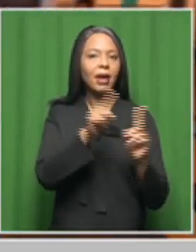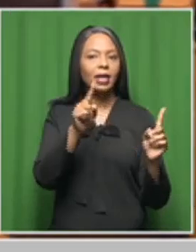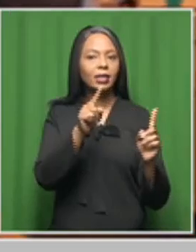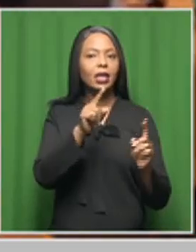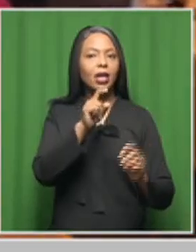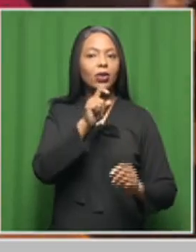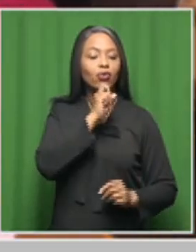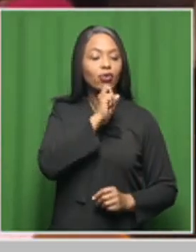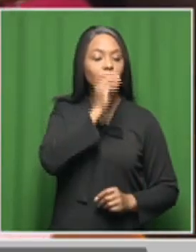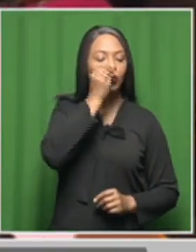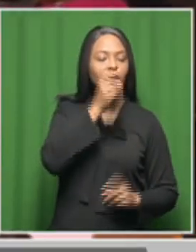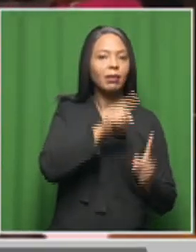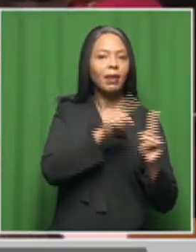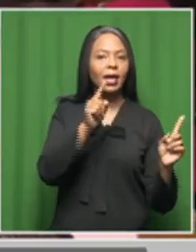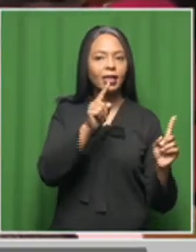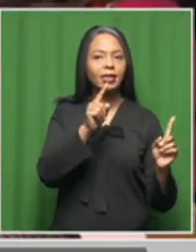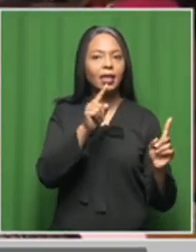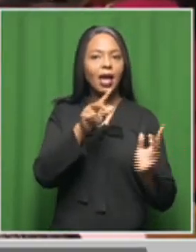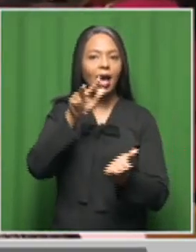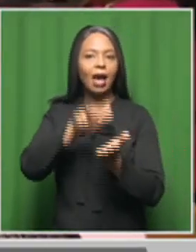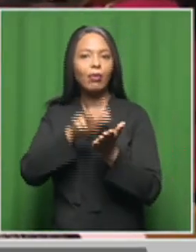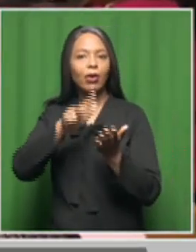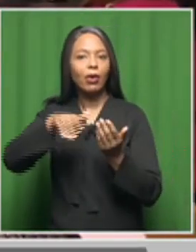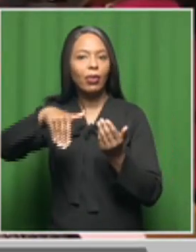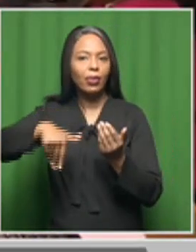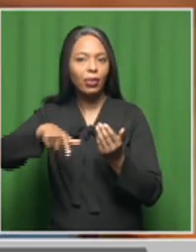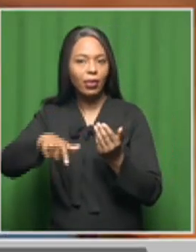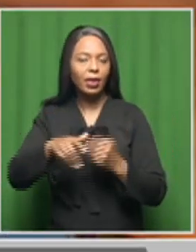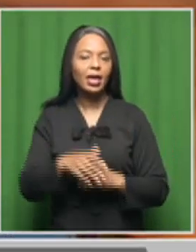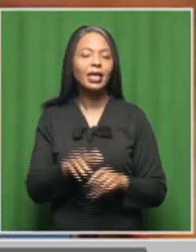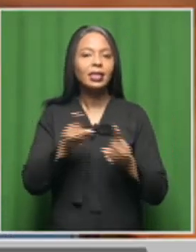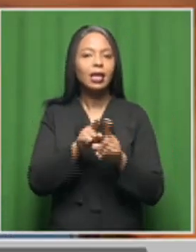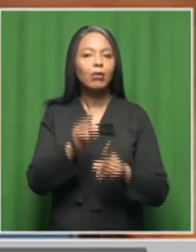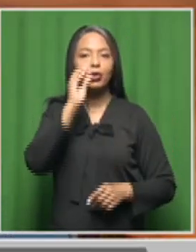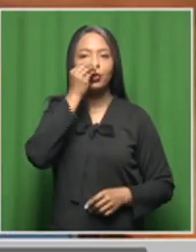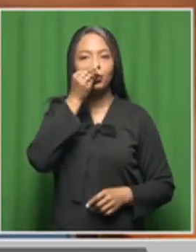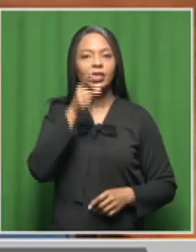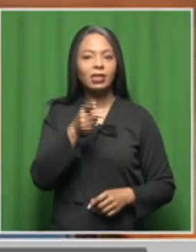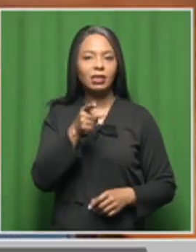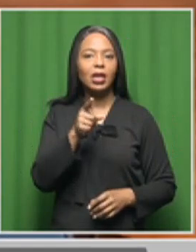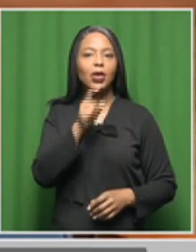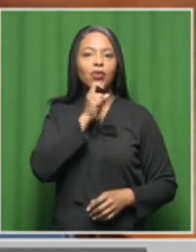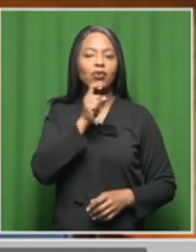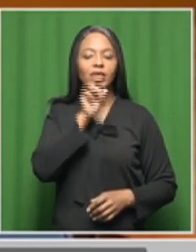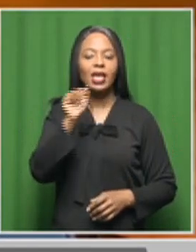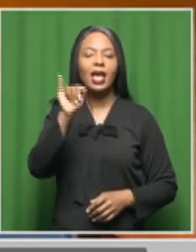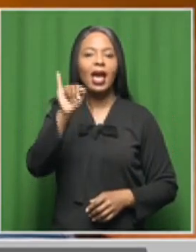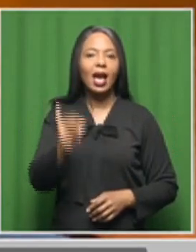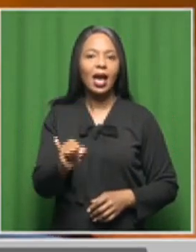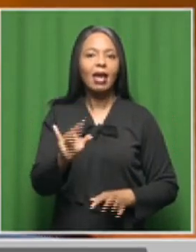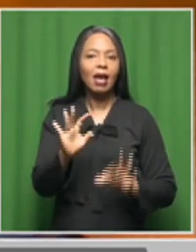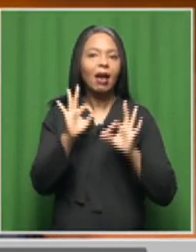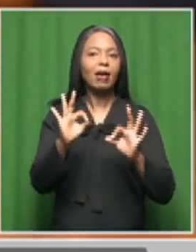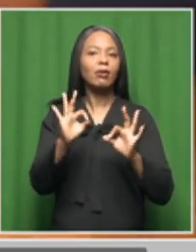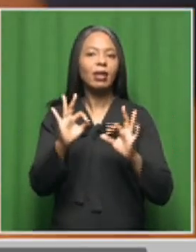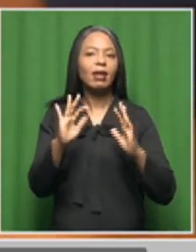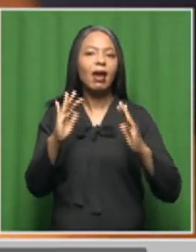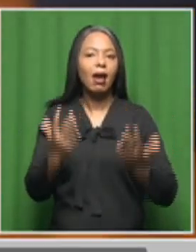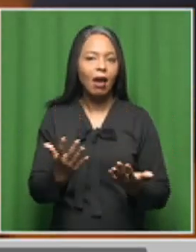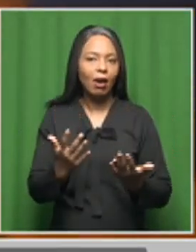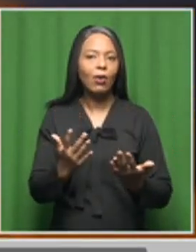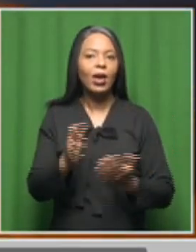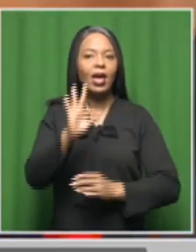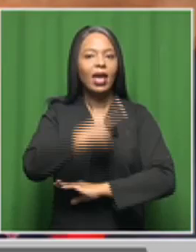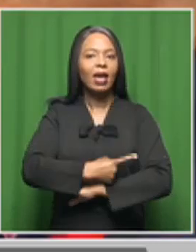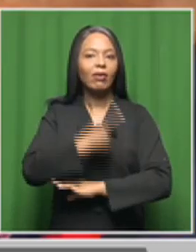through to how newsrooms actually innovate in using AI in their daily work. A